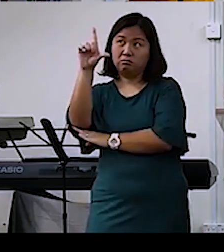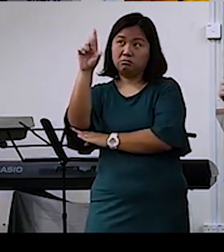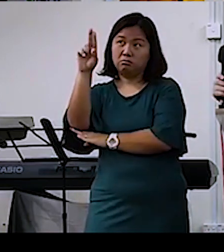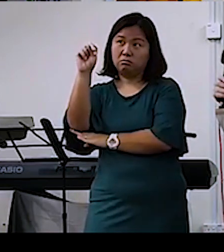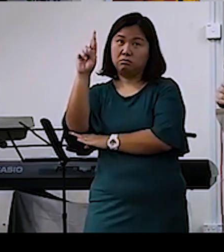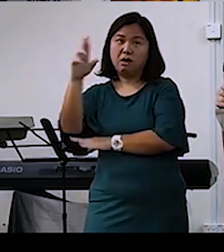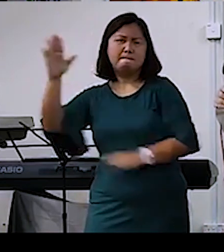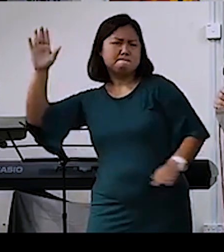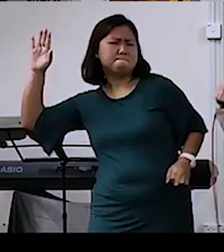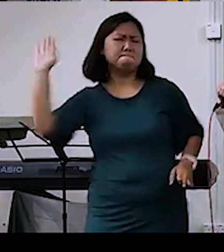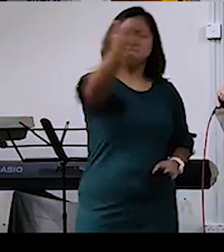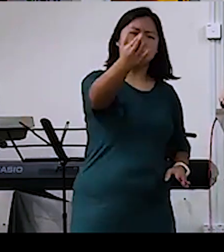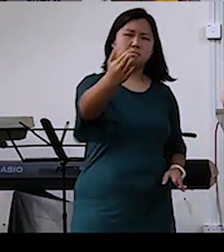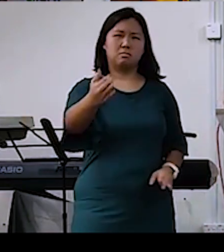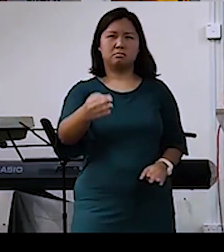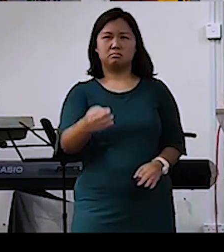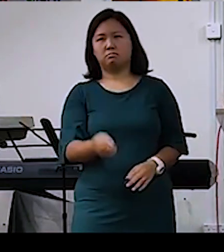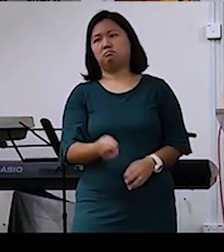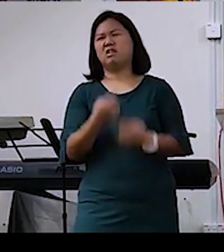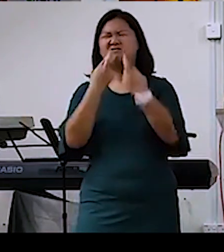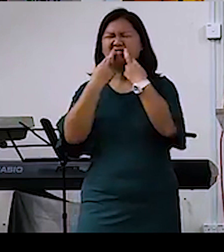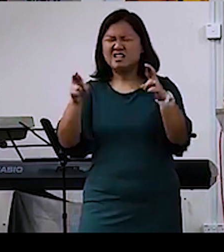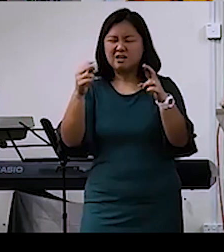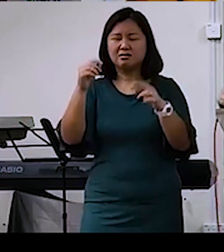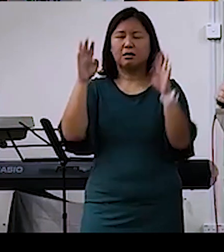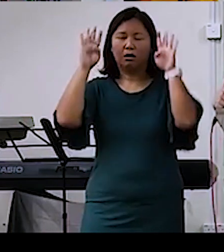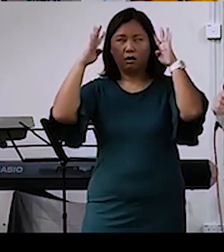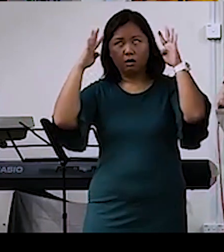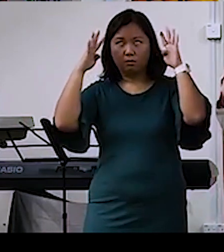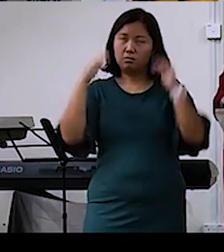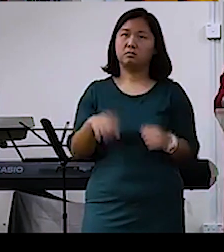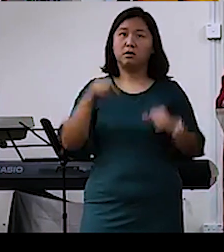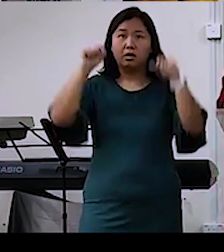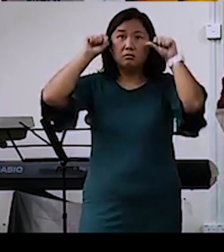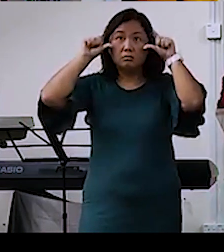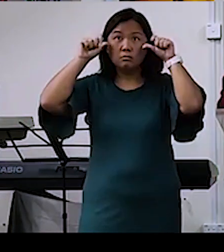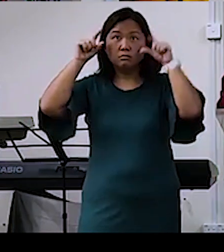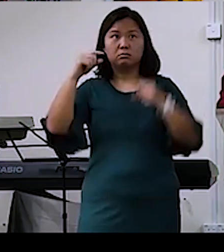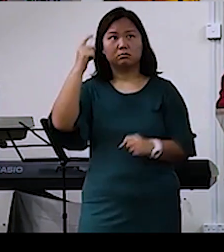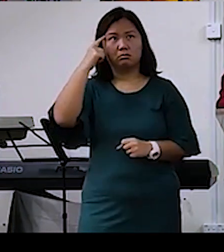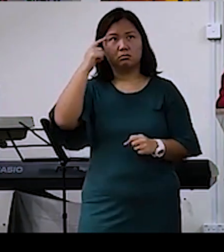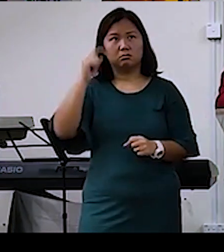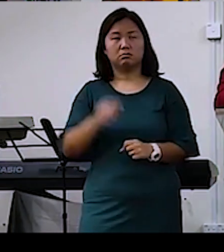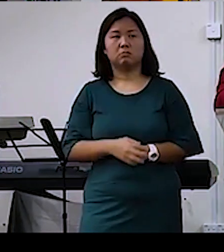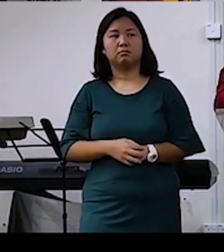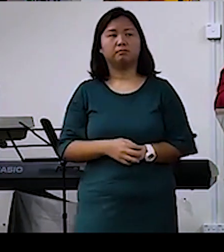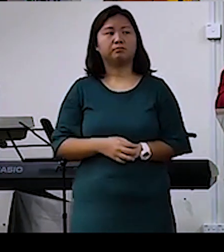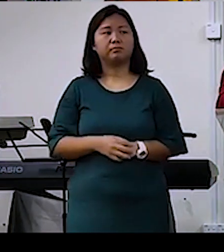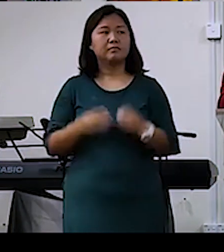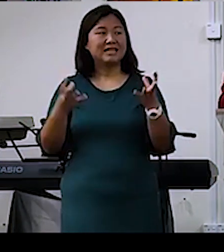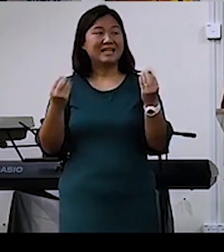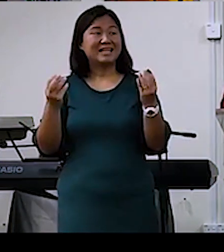blur. Slap you on your face. Renounce blurness and be alert in Jesus' name. And who can say amen? A lot of